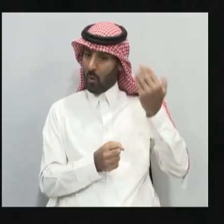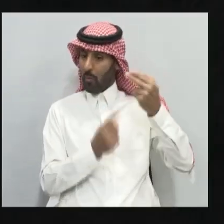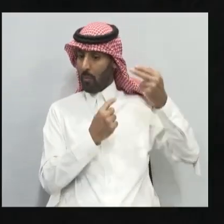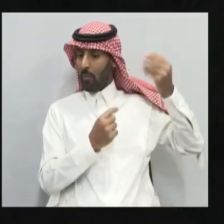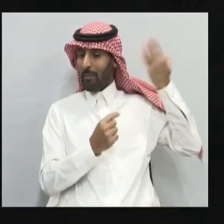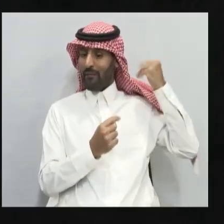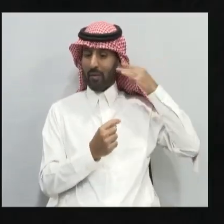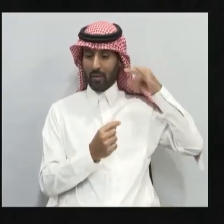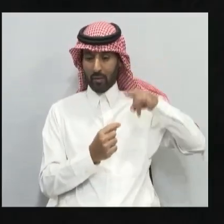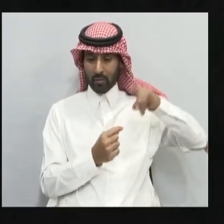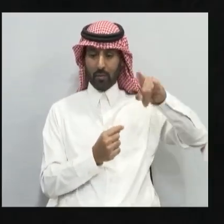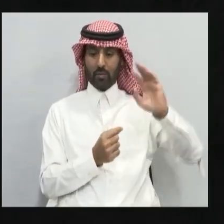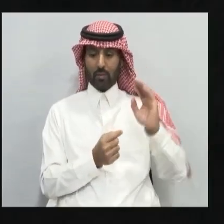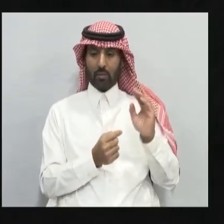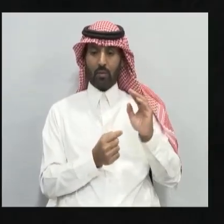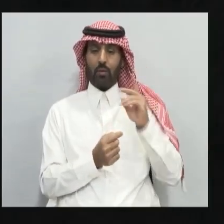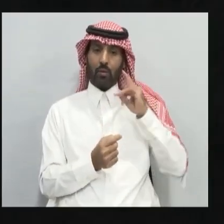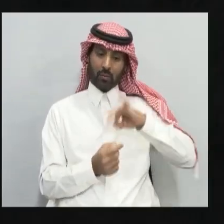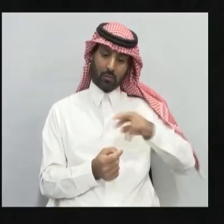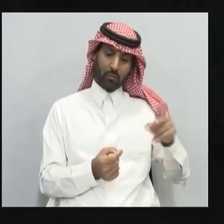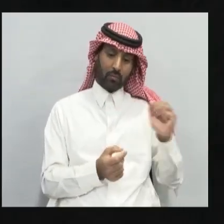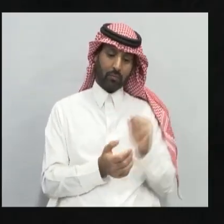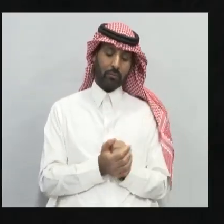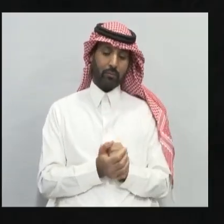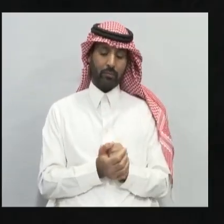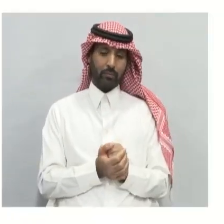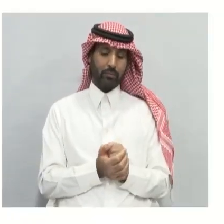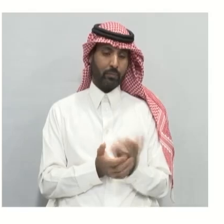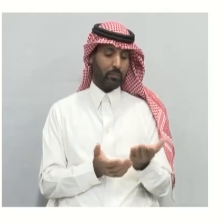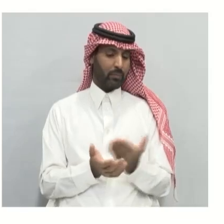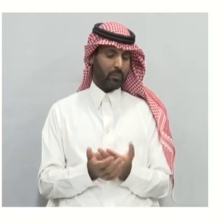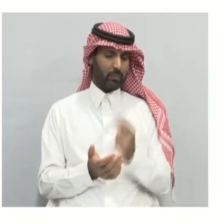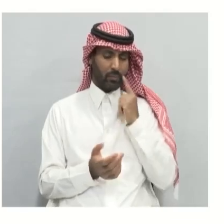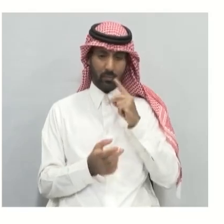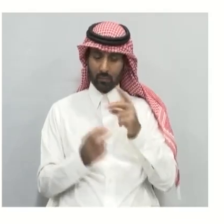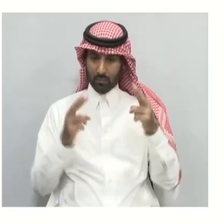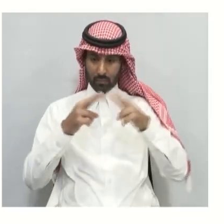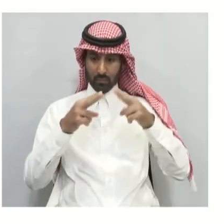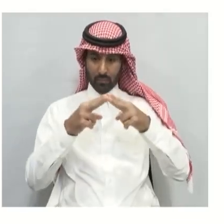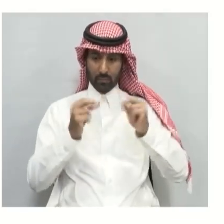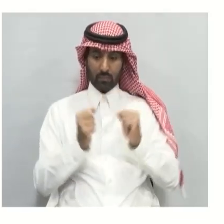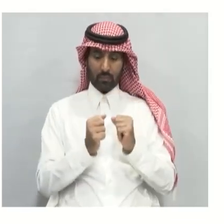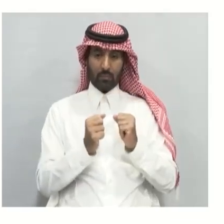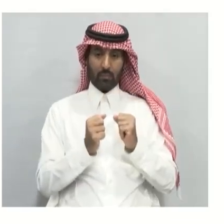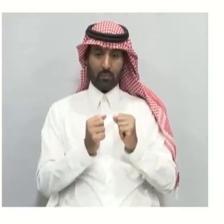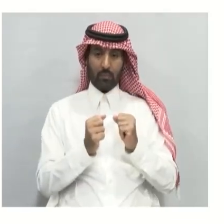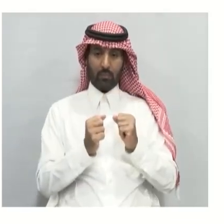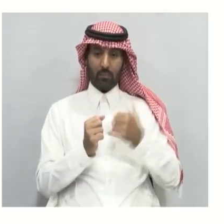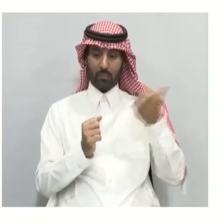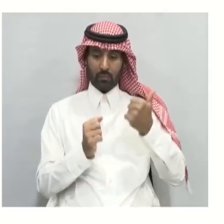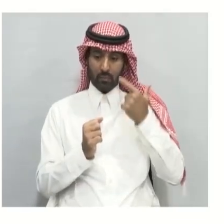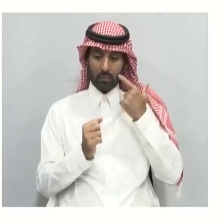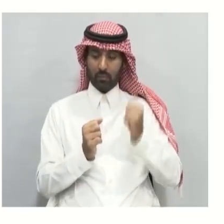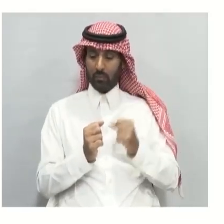I think they will be totally different than today. And electricity, one of the most important